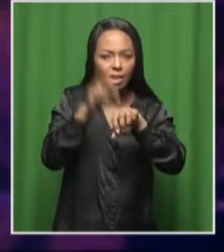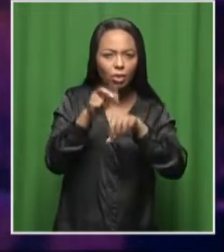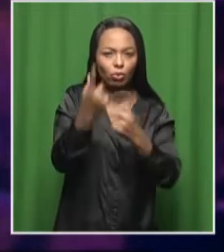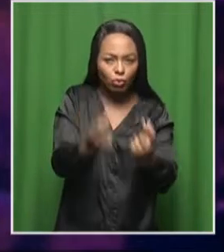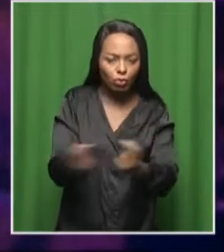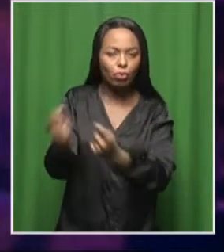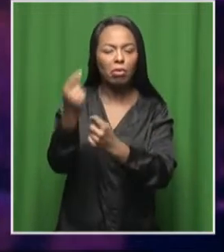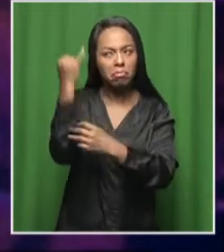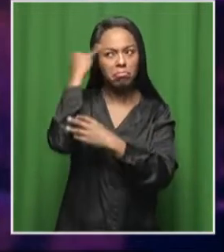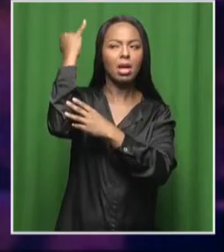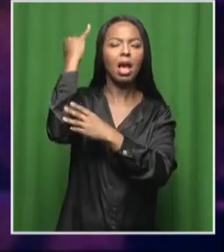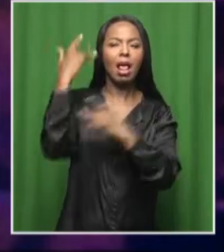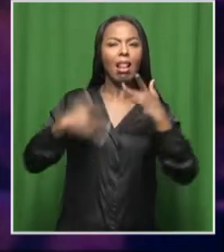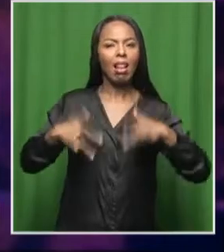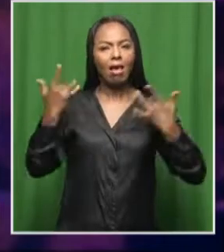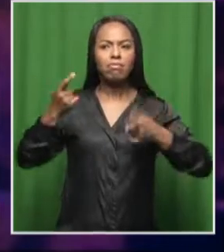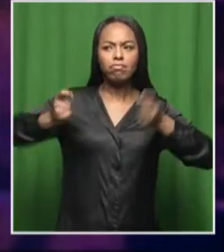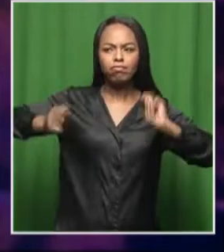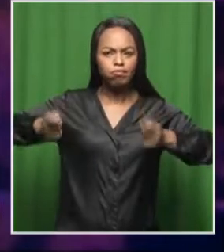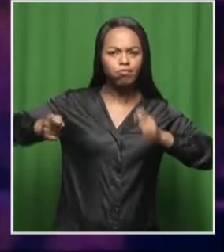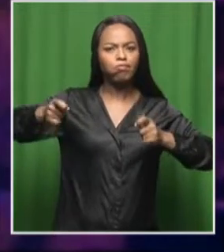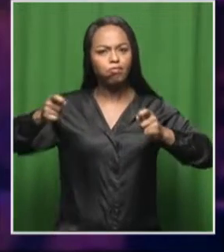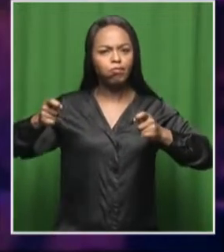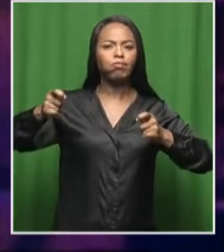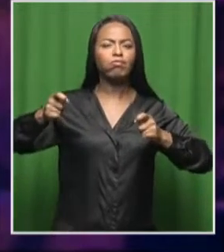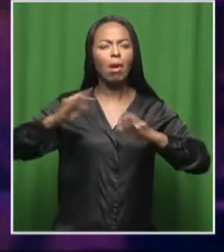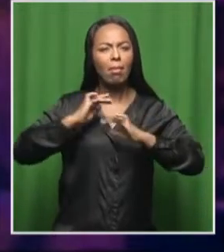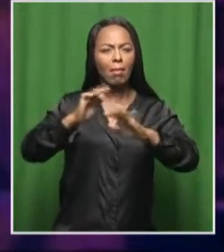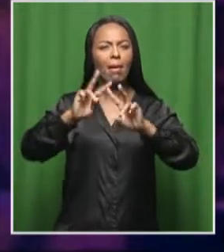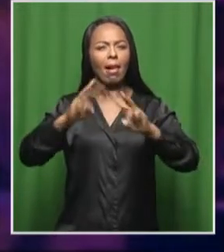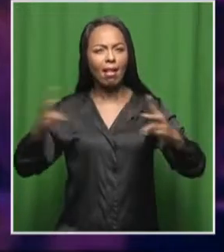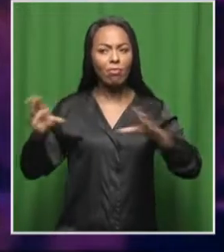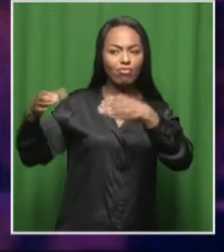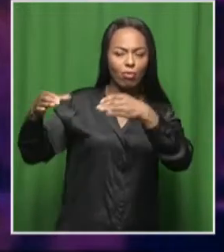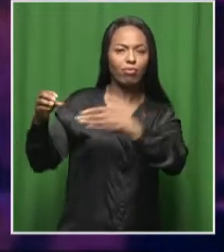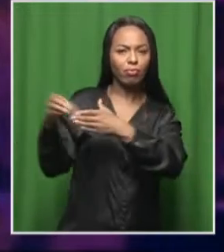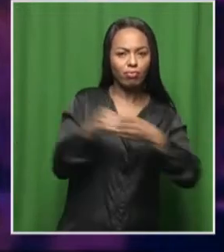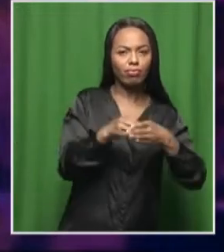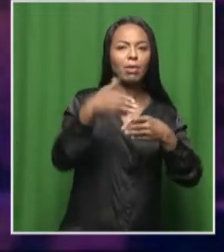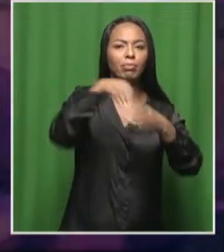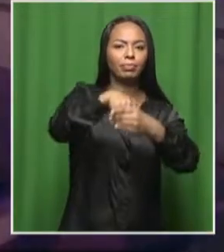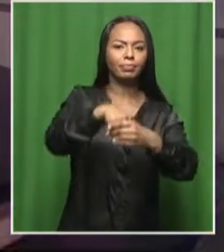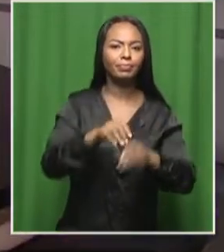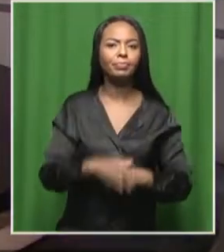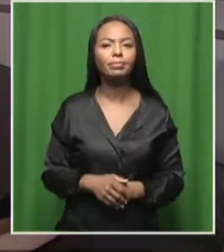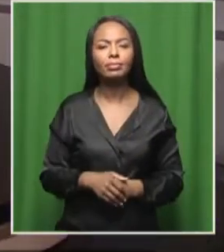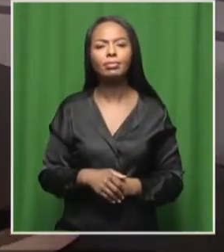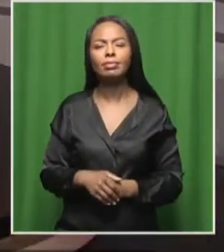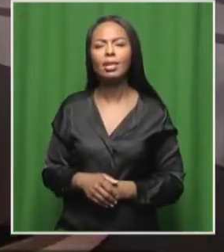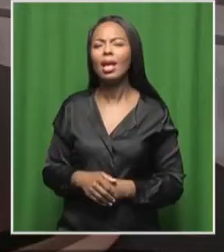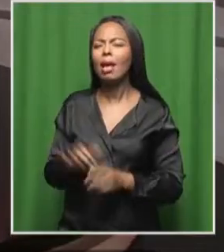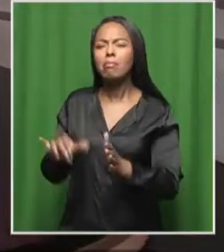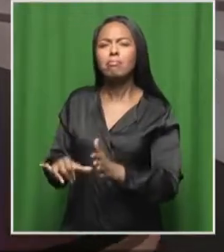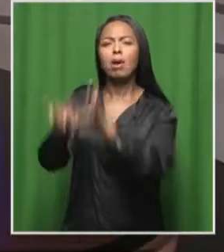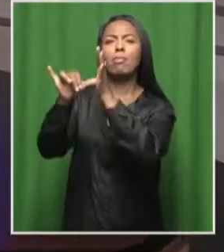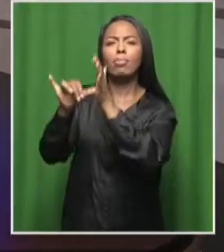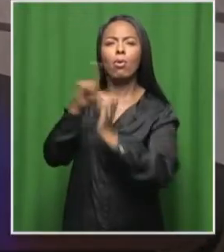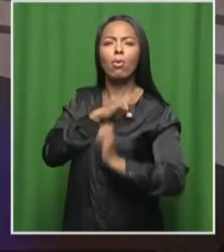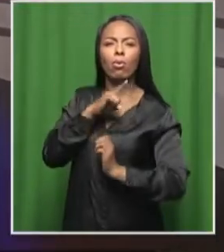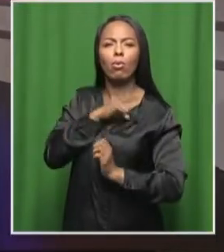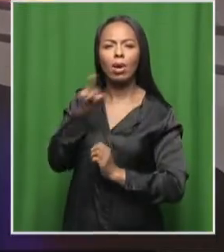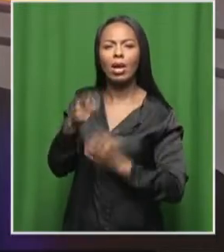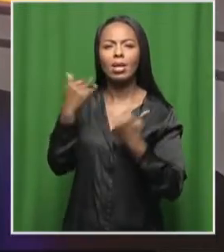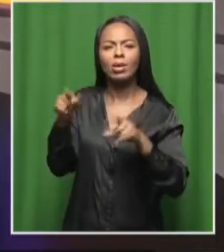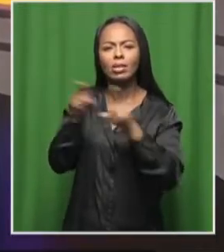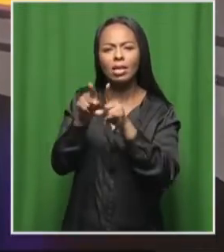to bring in a live band, which is quite relevant for the sort of work and the times that the production happened, Yeah, speaking of which, what makes it so relevant, and why is it still a